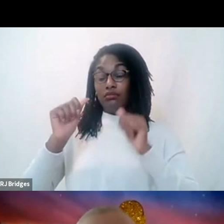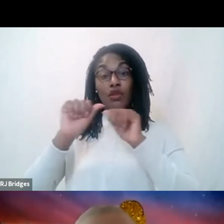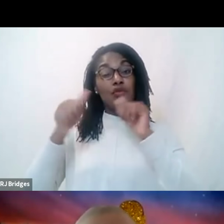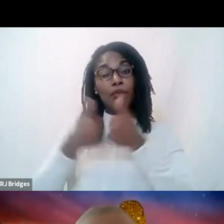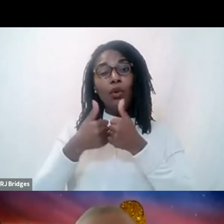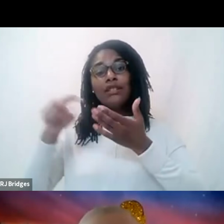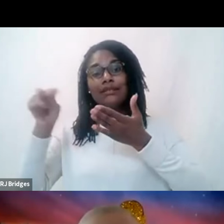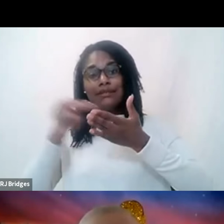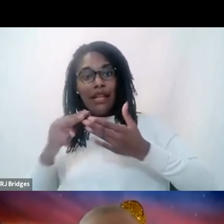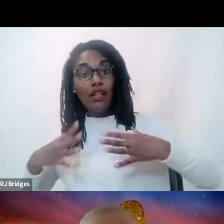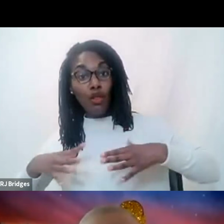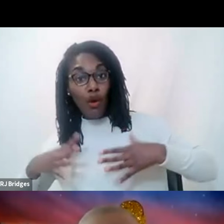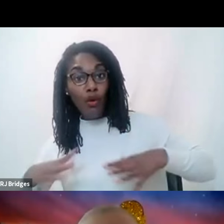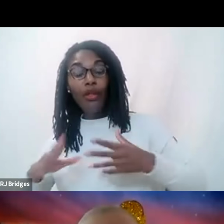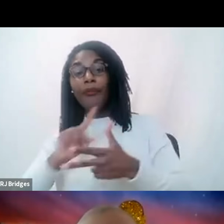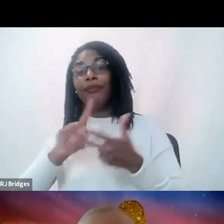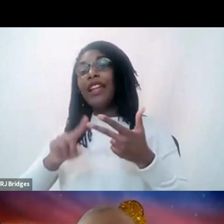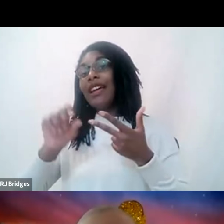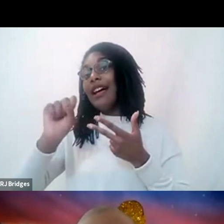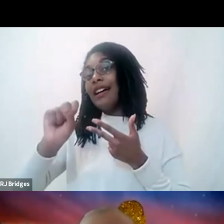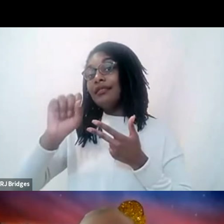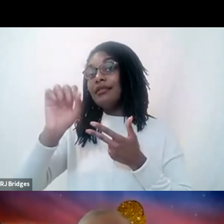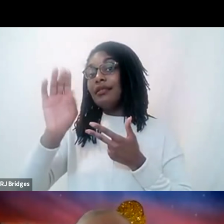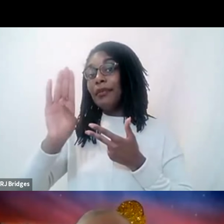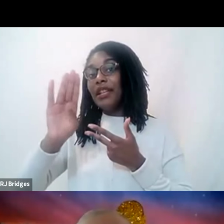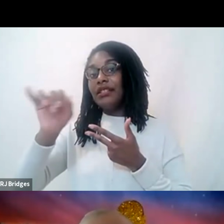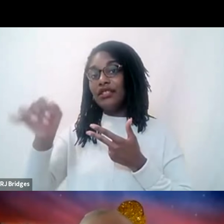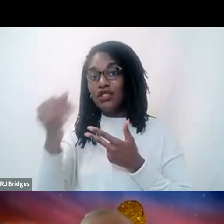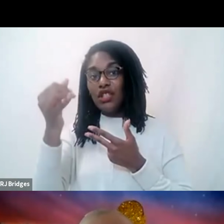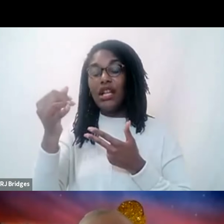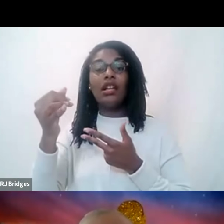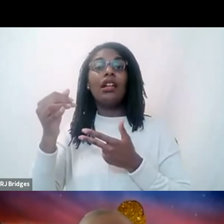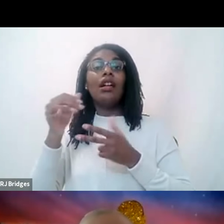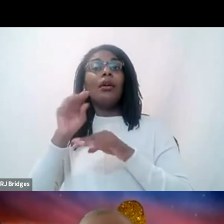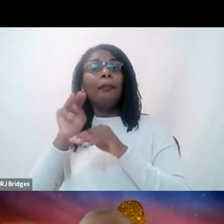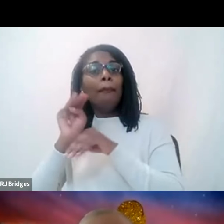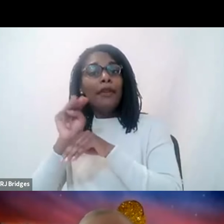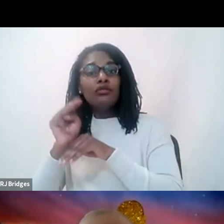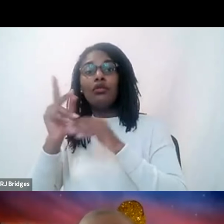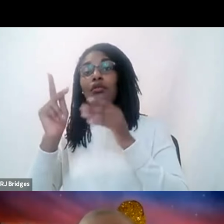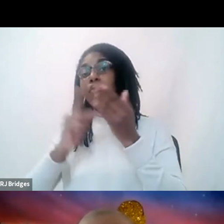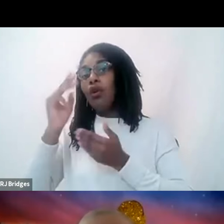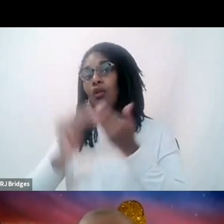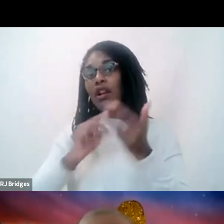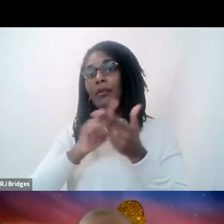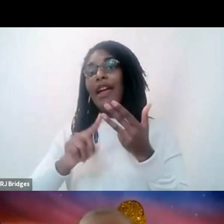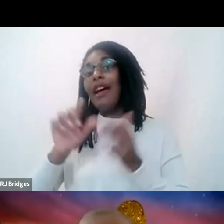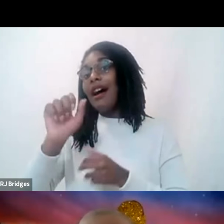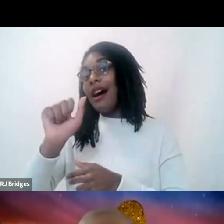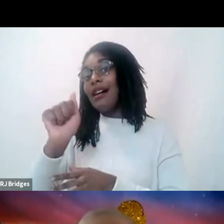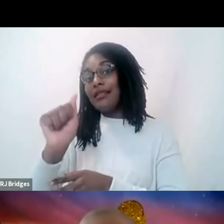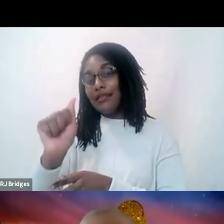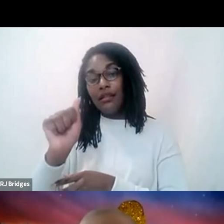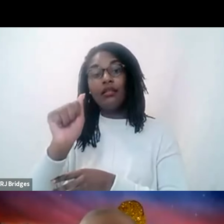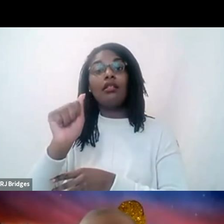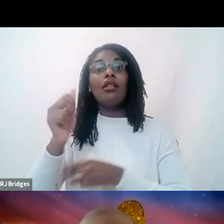certification, the SBJ Dance and Mentorship Program, and the ASA Body Personal Training Studio.